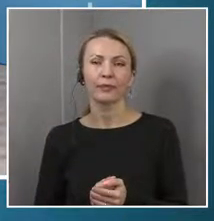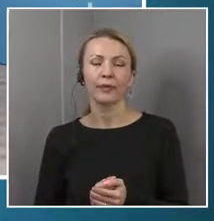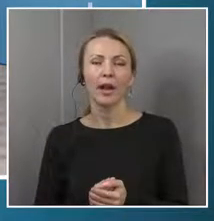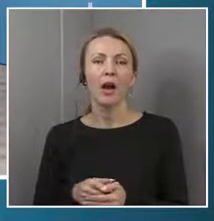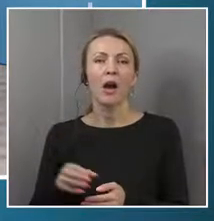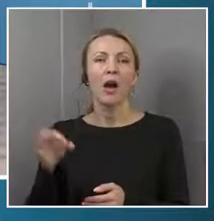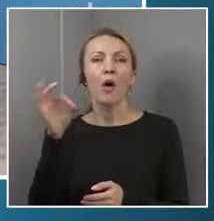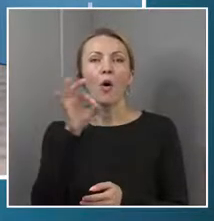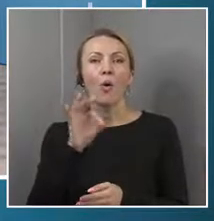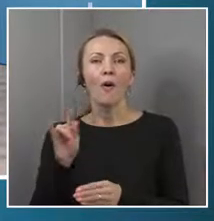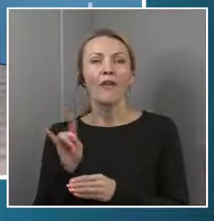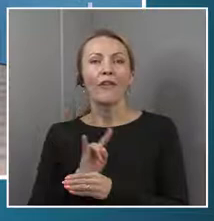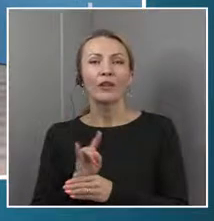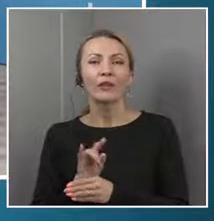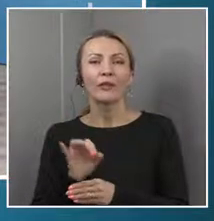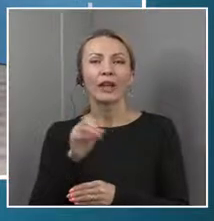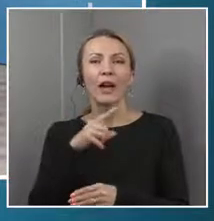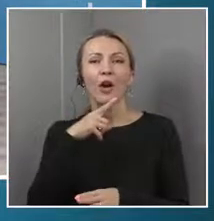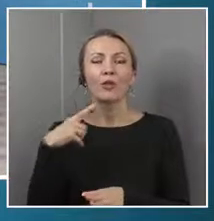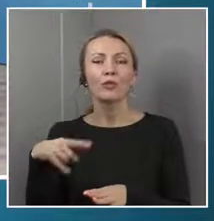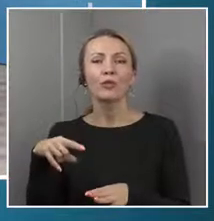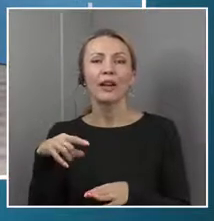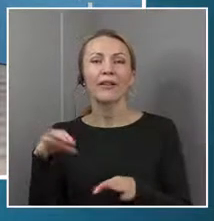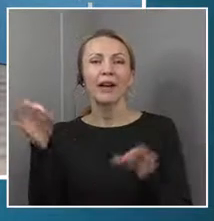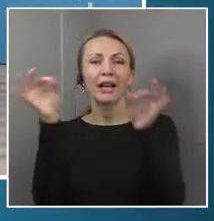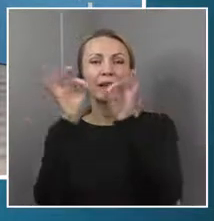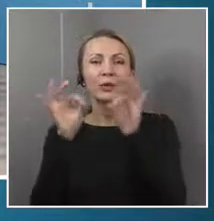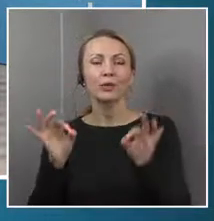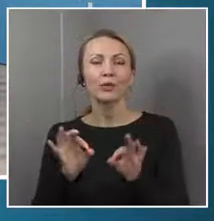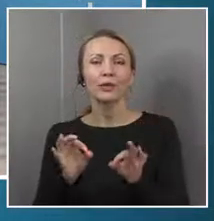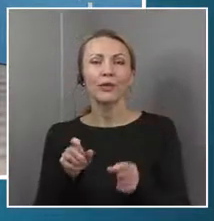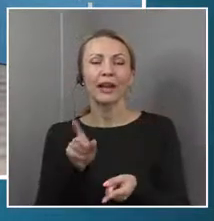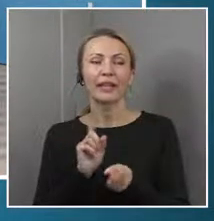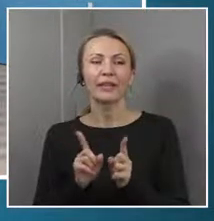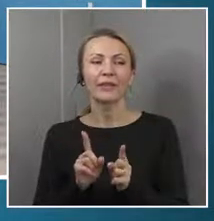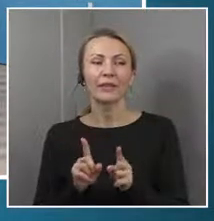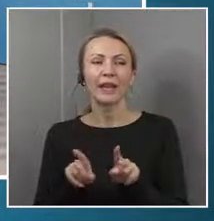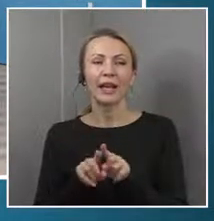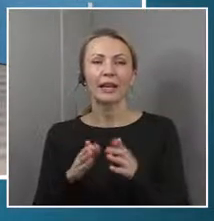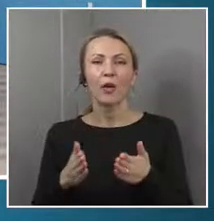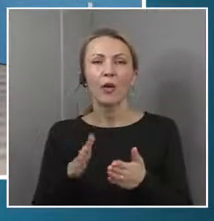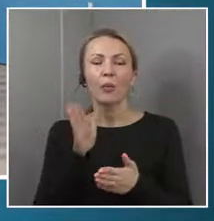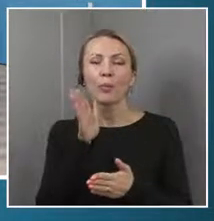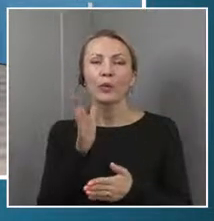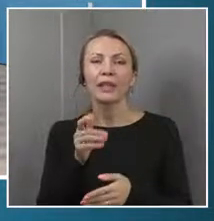alive. You can ask them if it is a fake or not a fake.